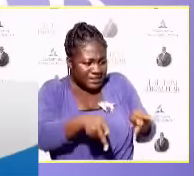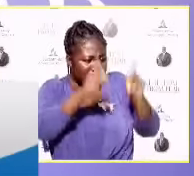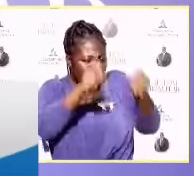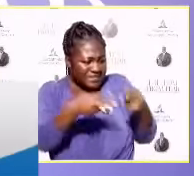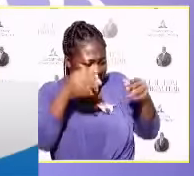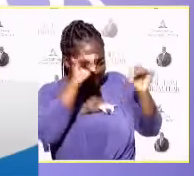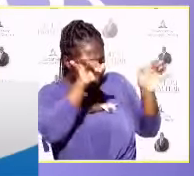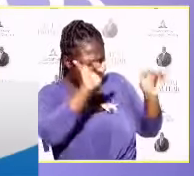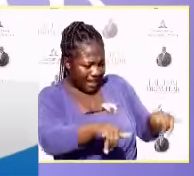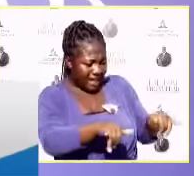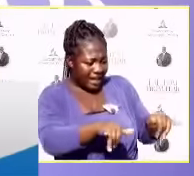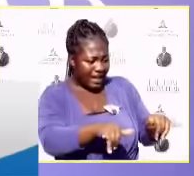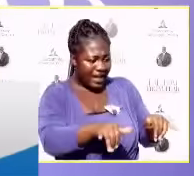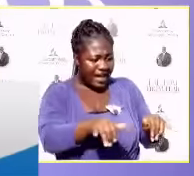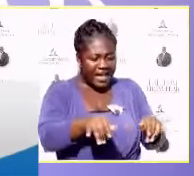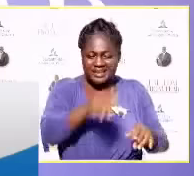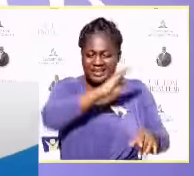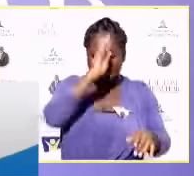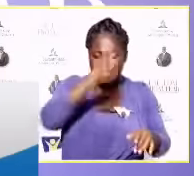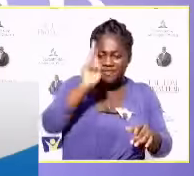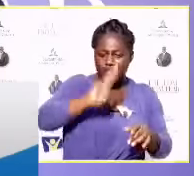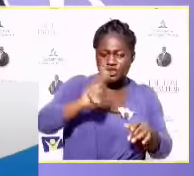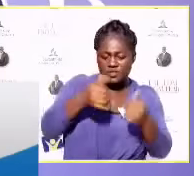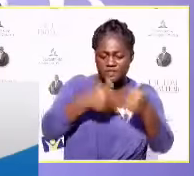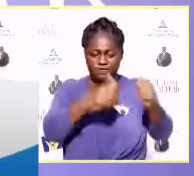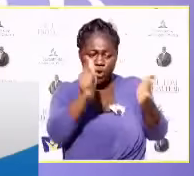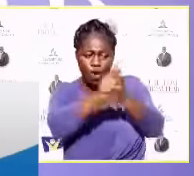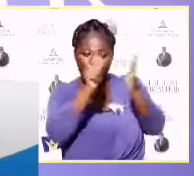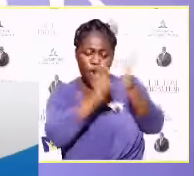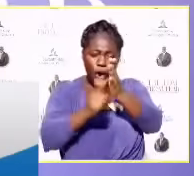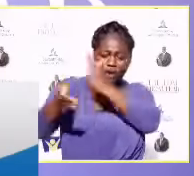And God saw that the law breaking